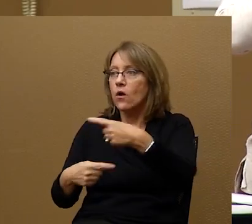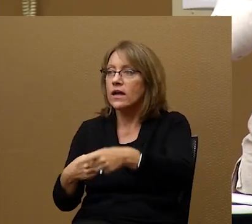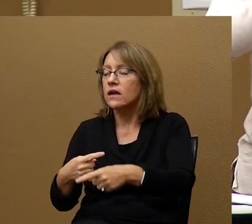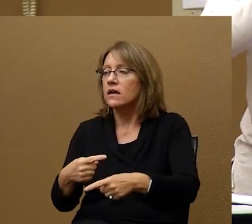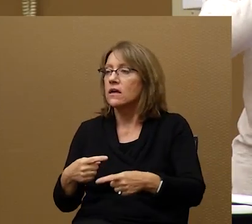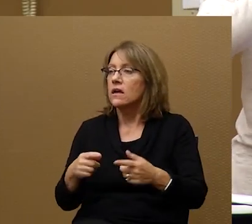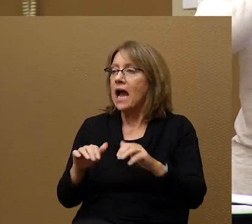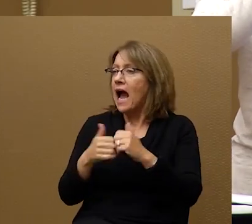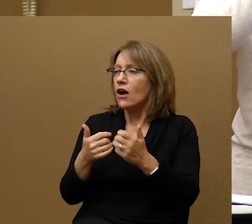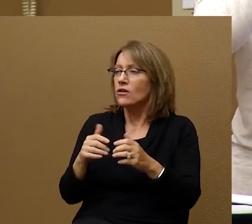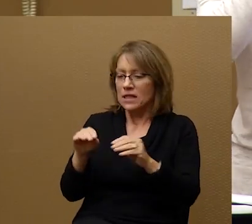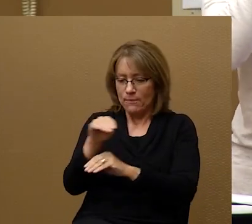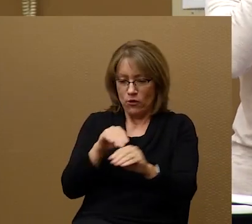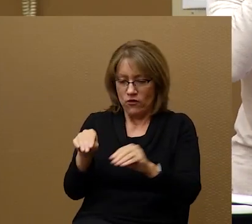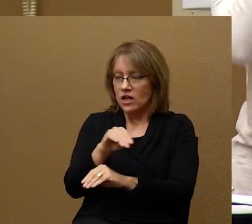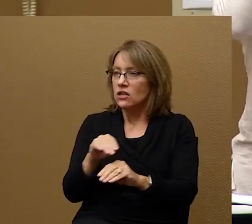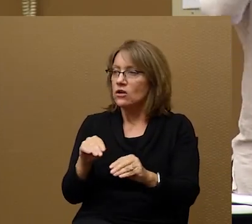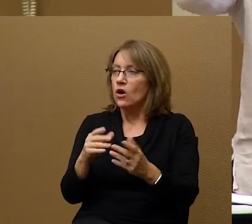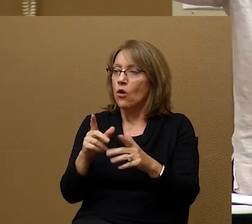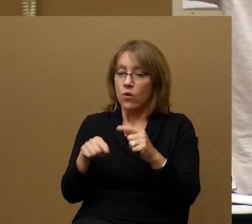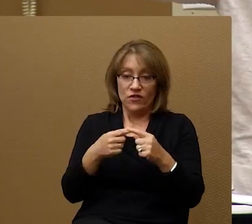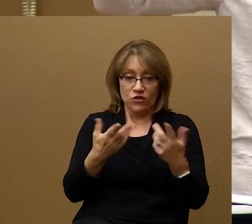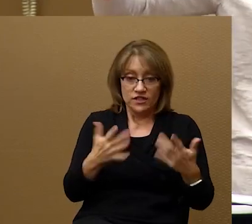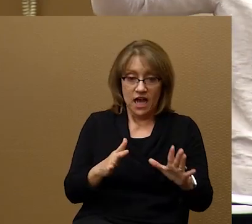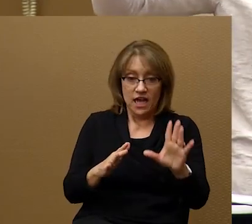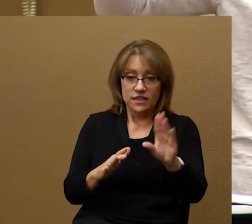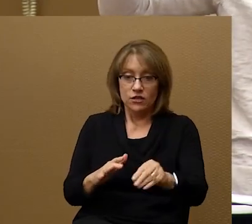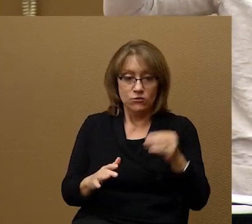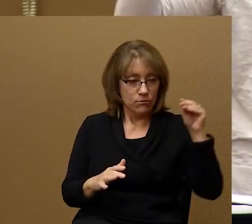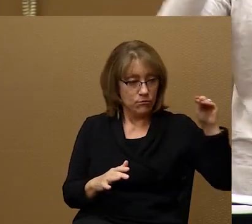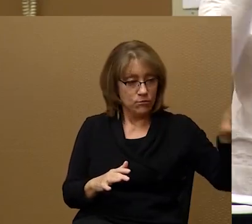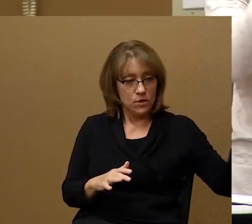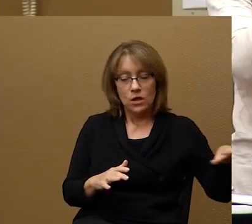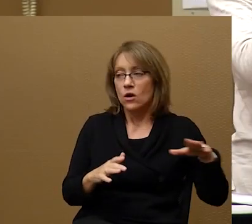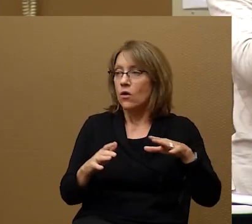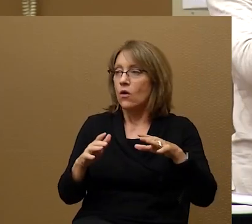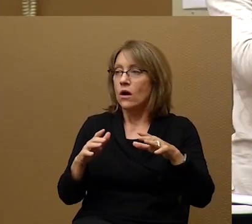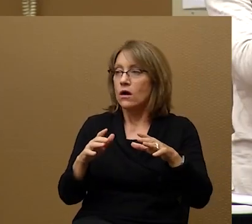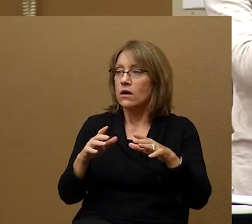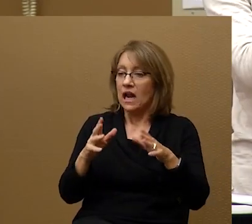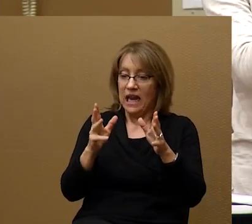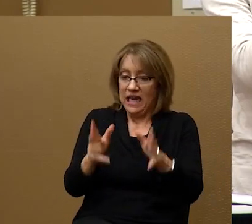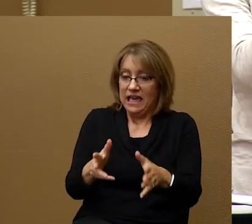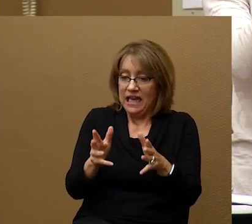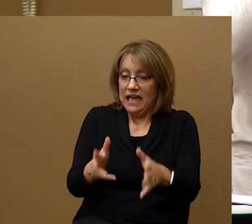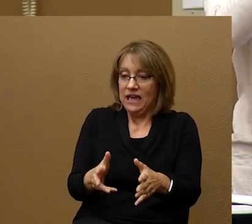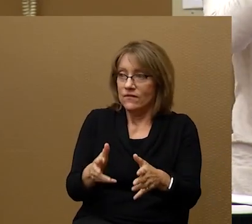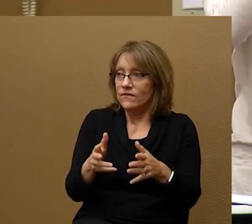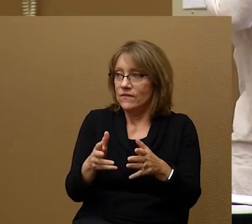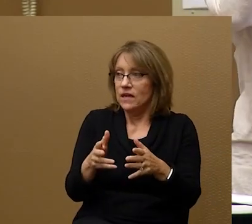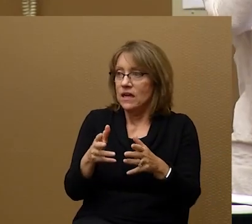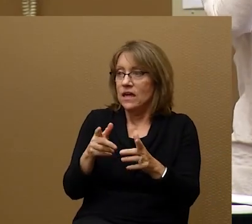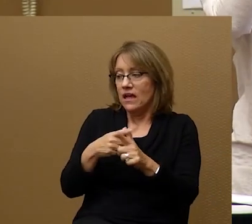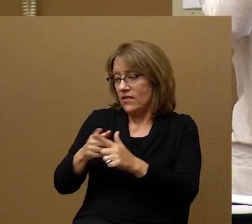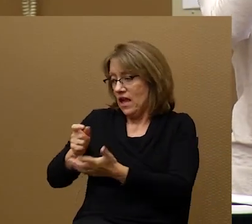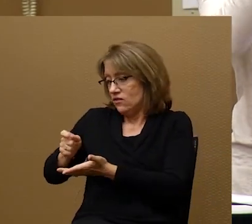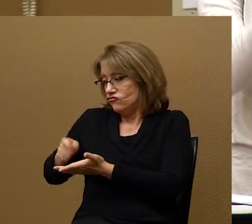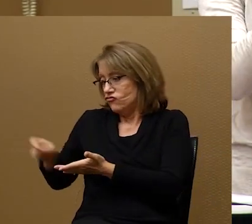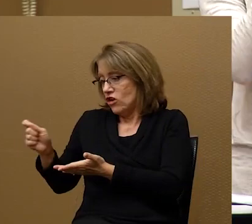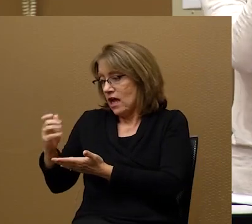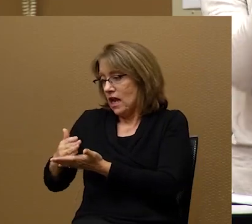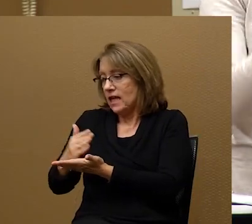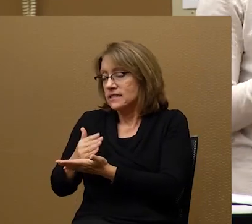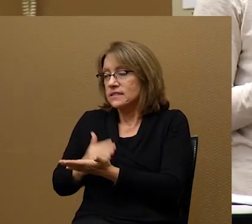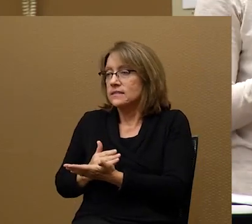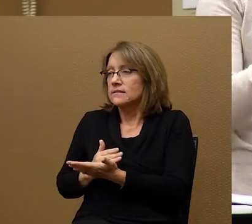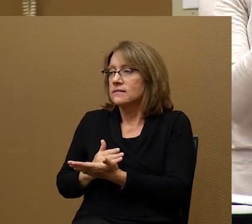pull things off when they're done? Do they put it in a finish bin? Do they leave it on there and they check it off? You